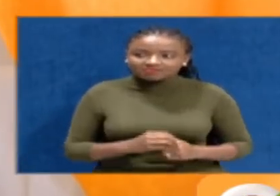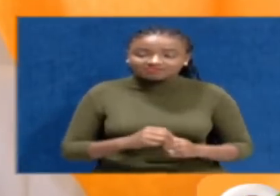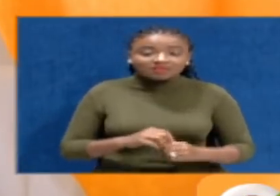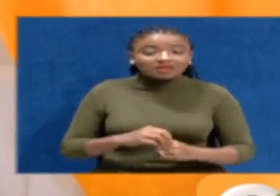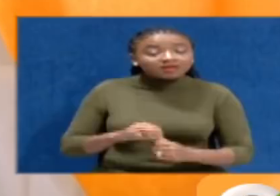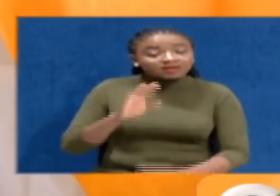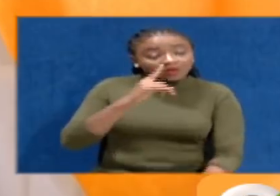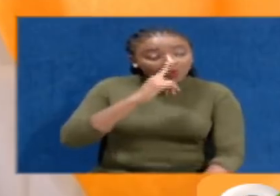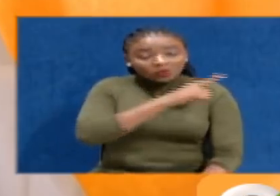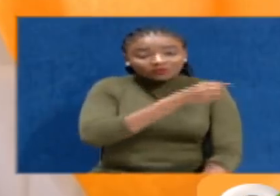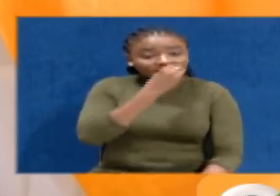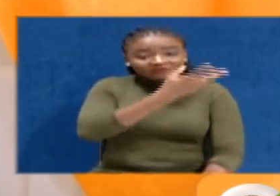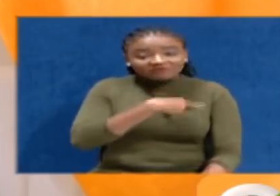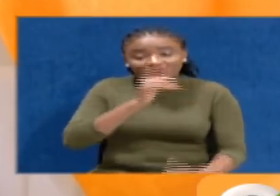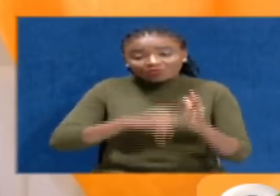me they don't have money.